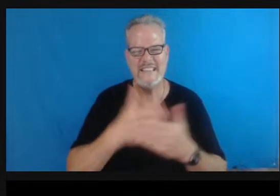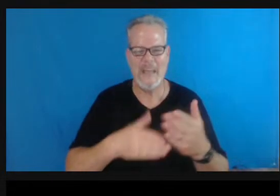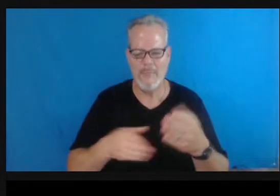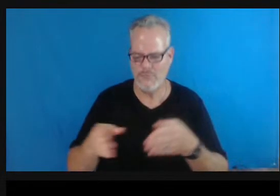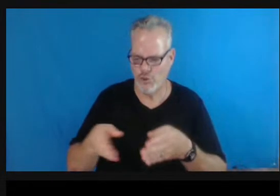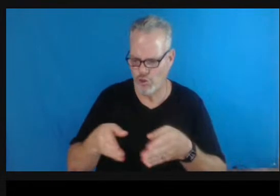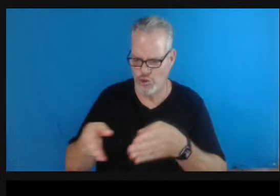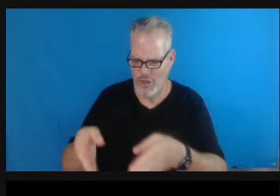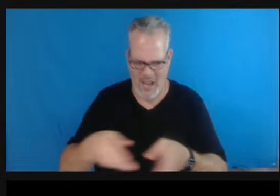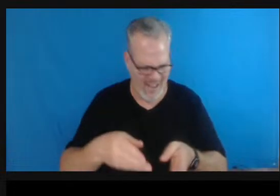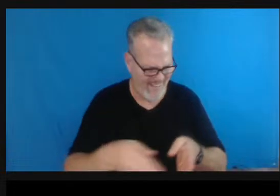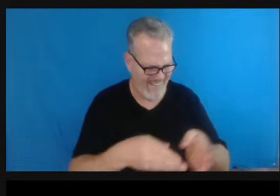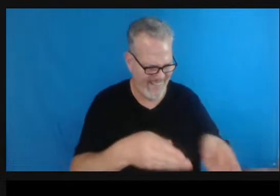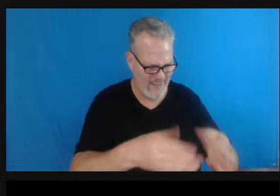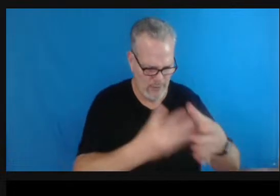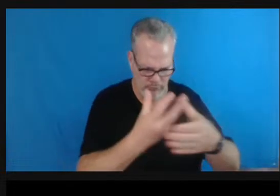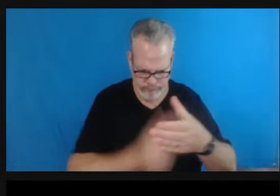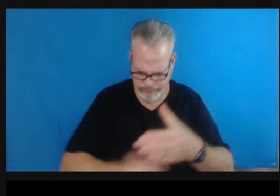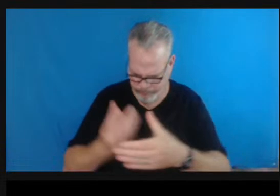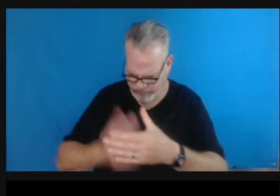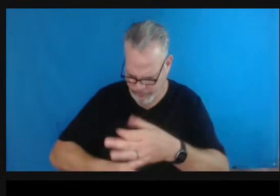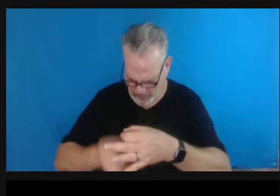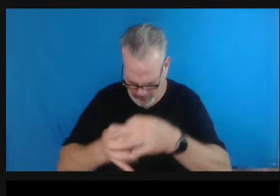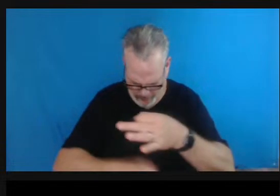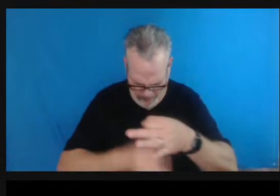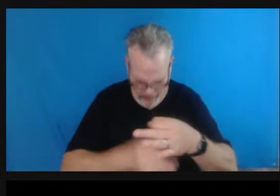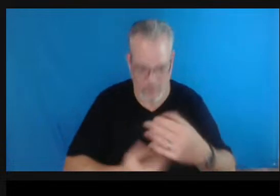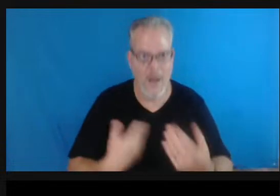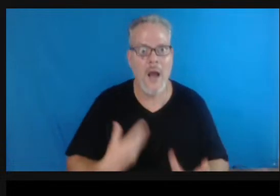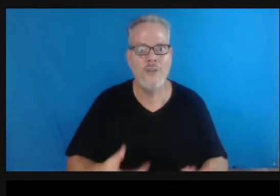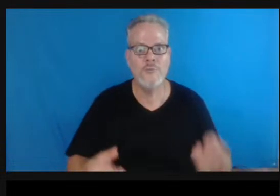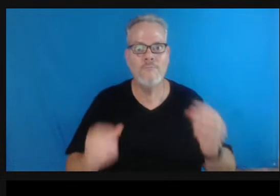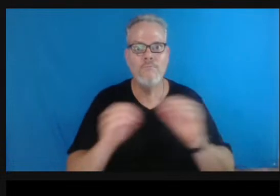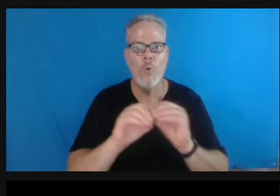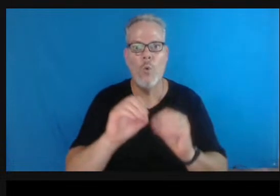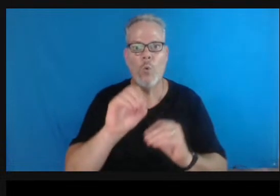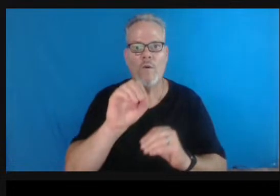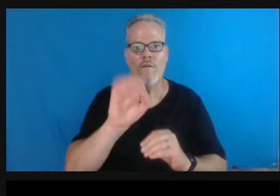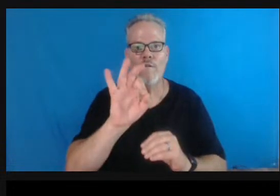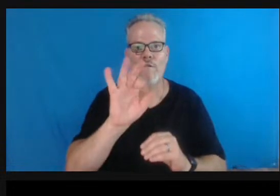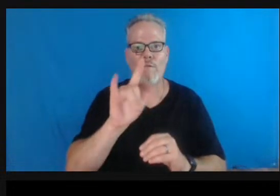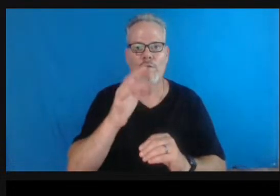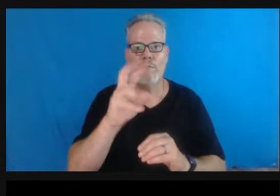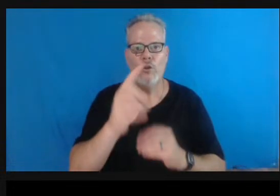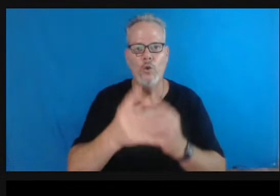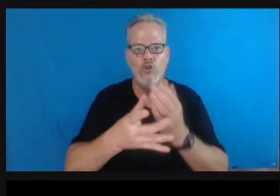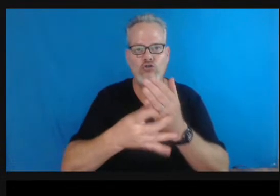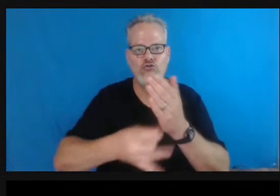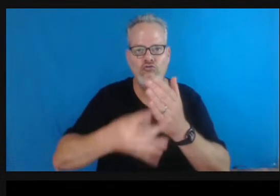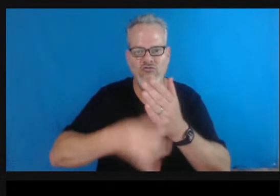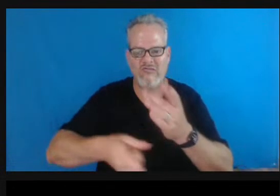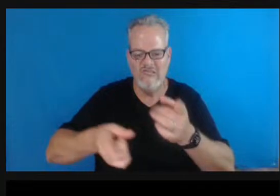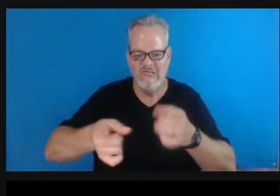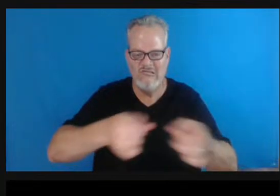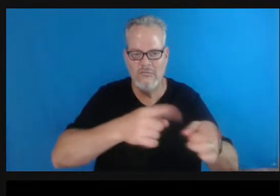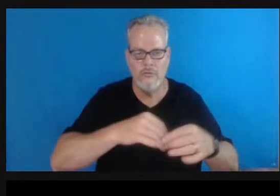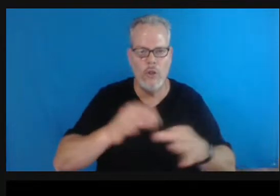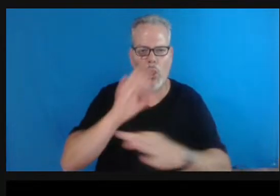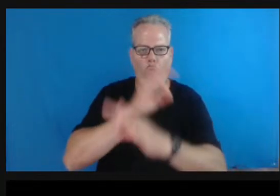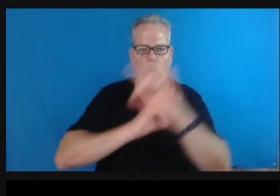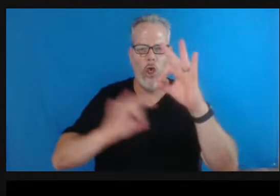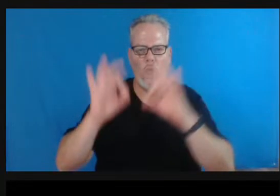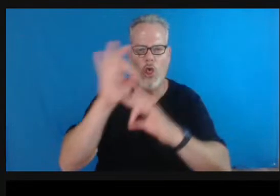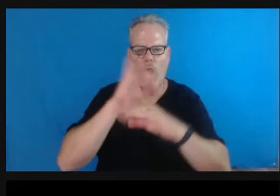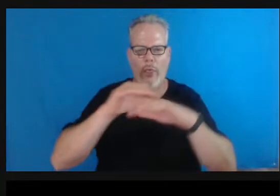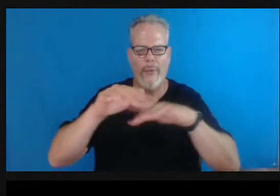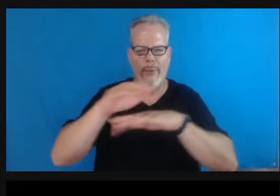or areas that have this more fluid stuff being injected that is more gas rich, is more mobile, is able to move in there and pop